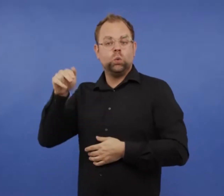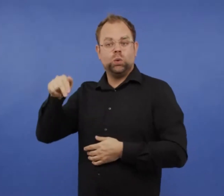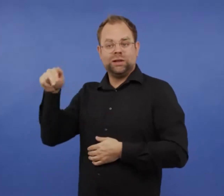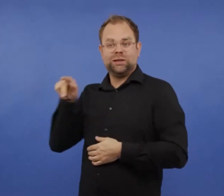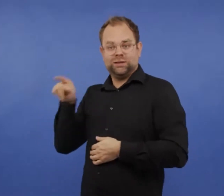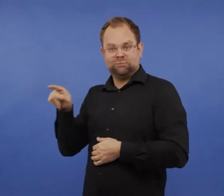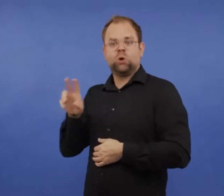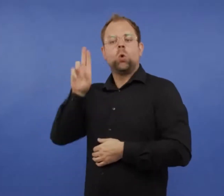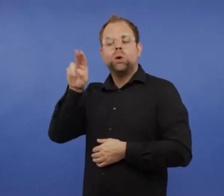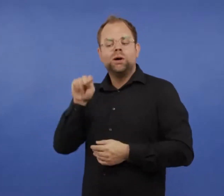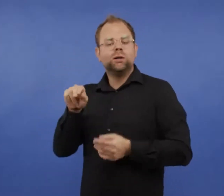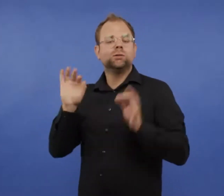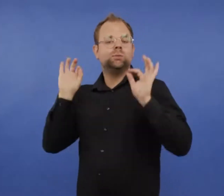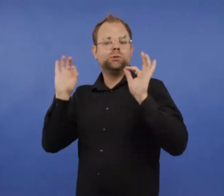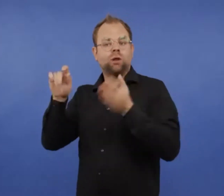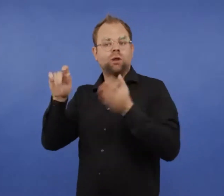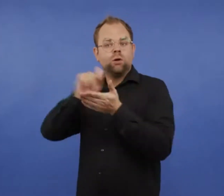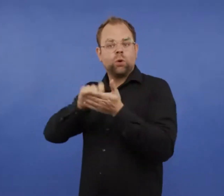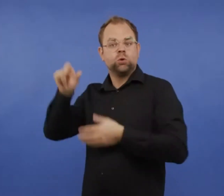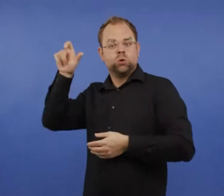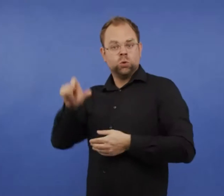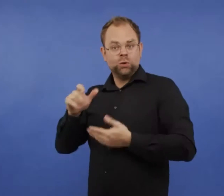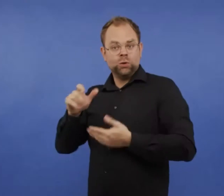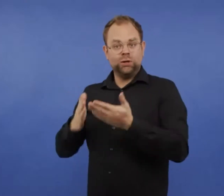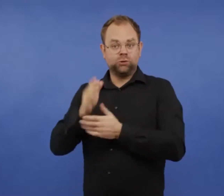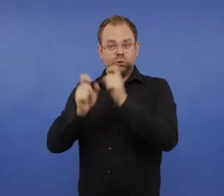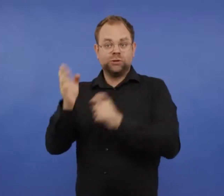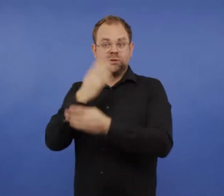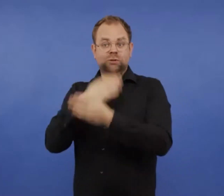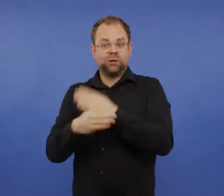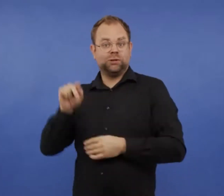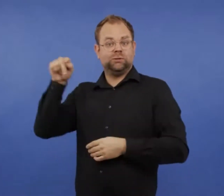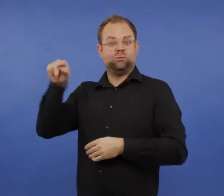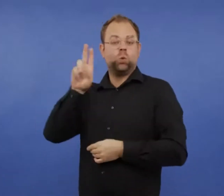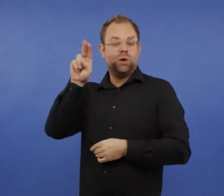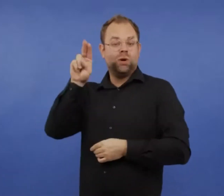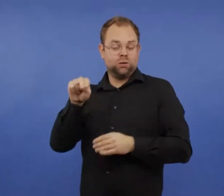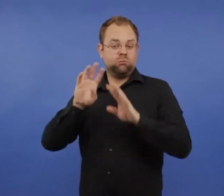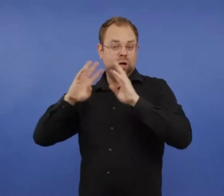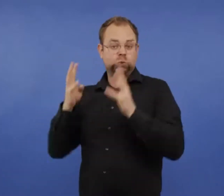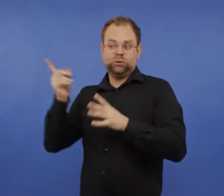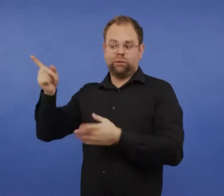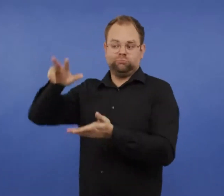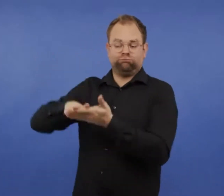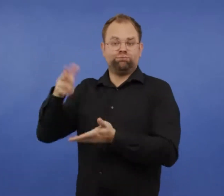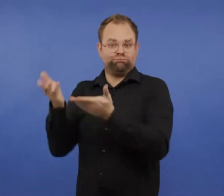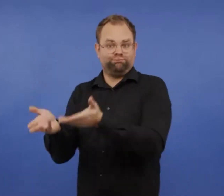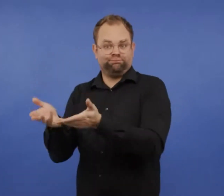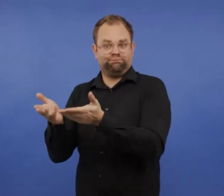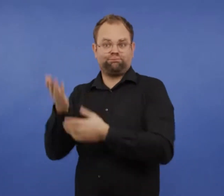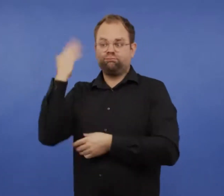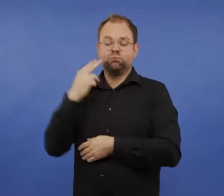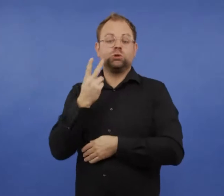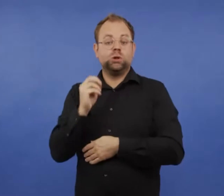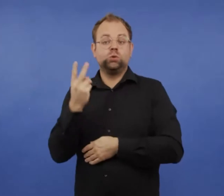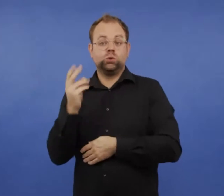of the negotiations of the UN Convention on the Rights of Persons with Disabilities. His current research interests include theories of